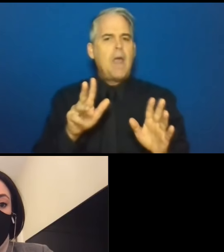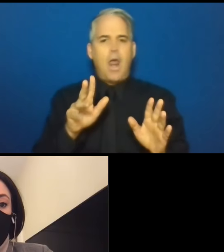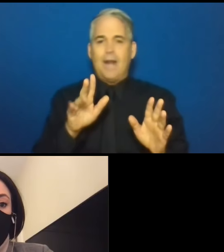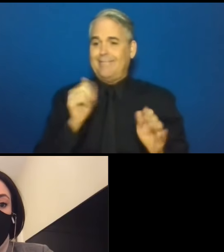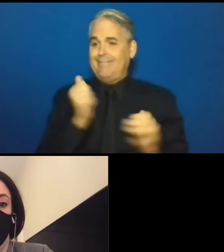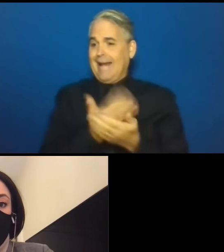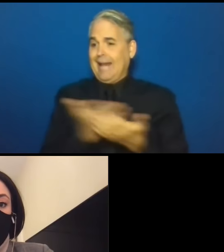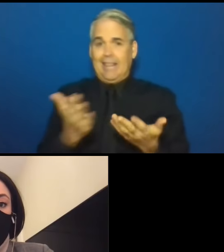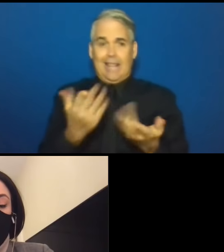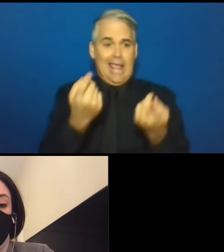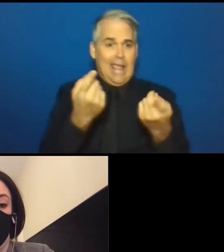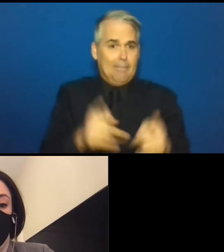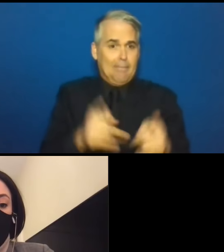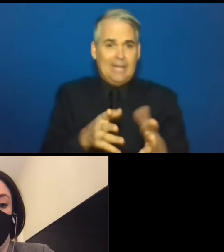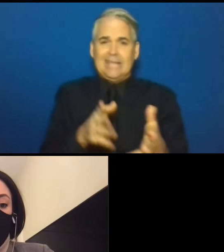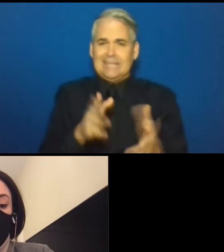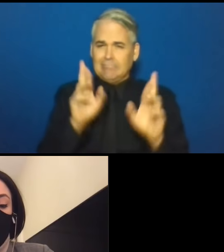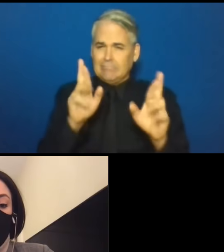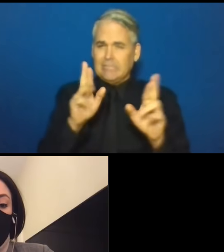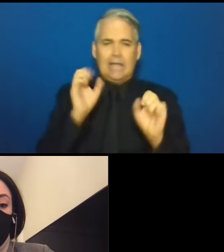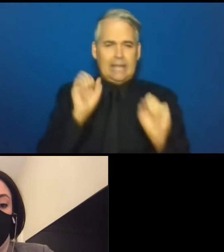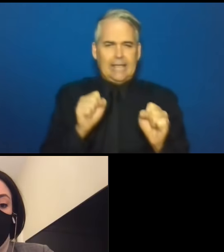their ability.